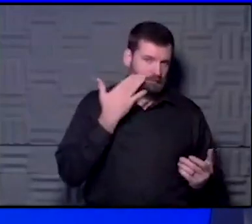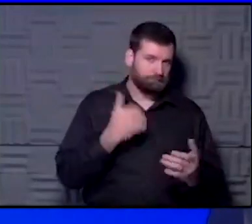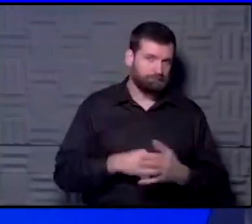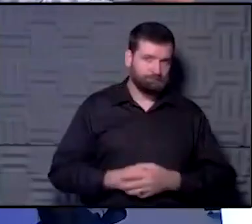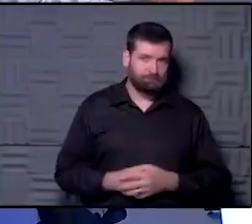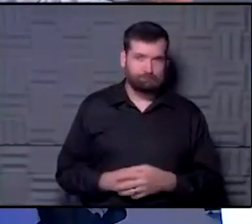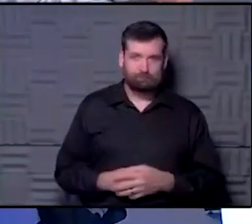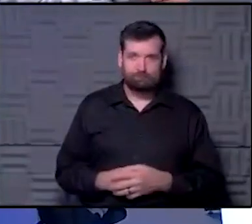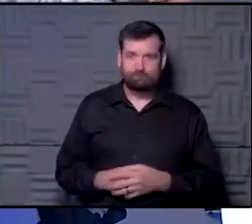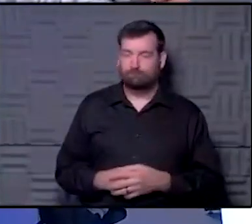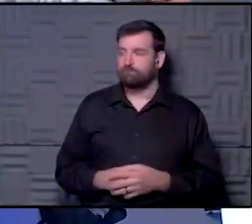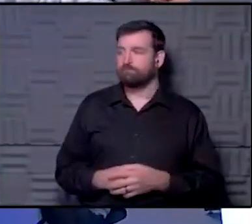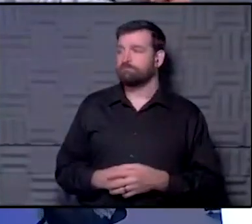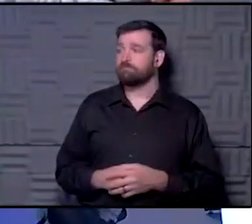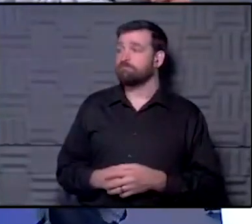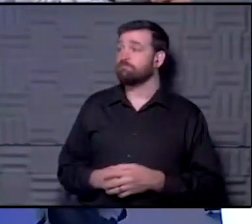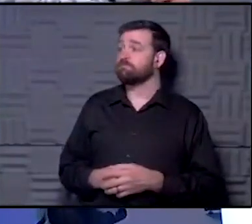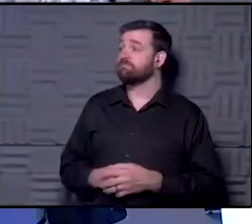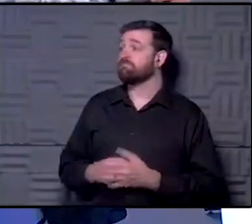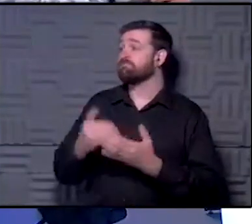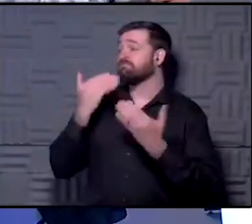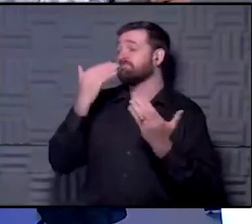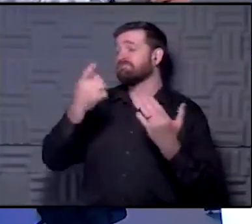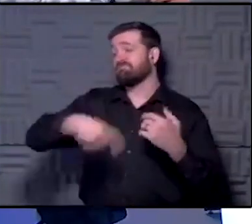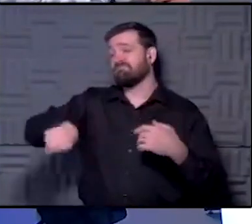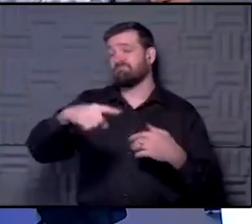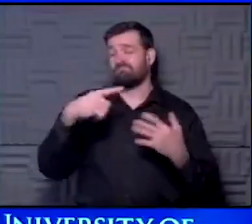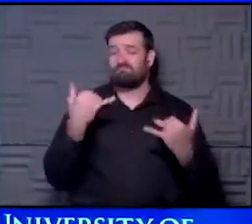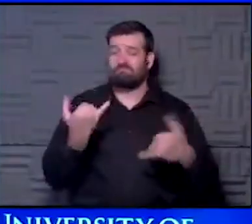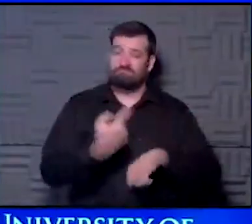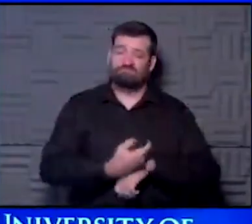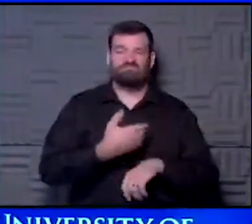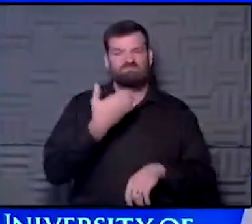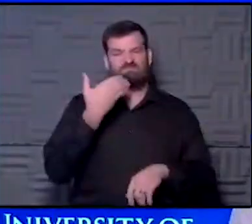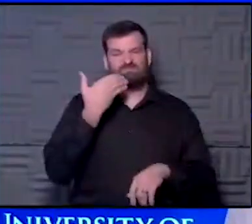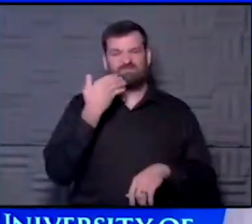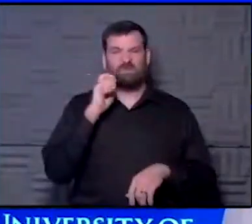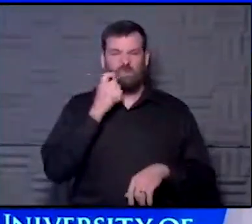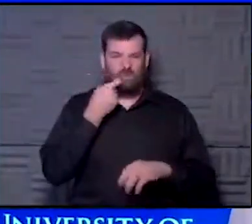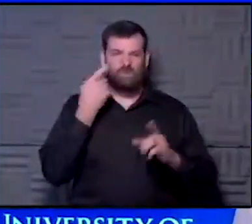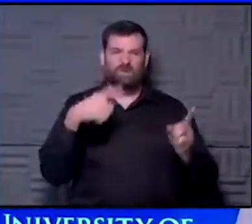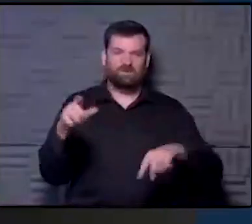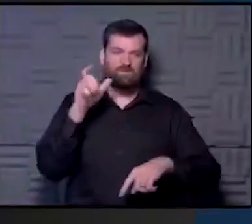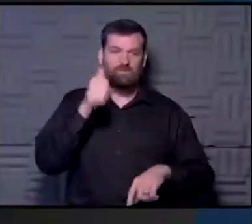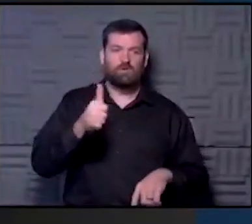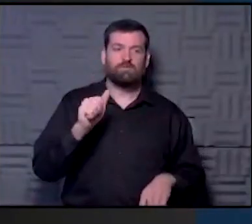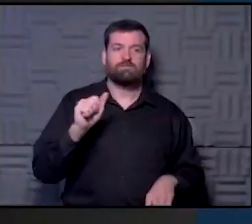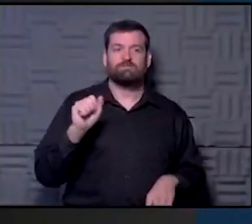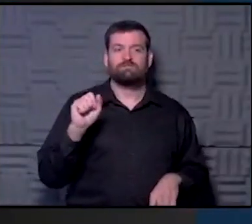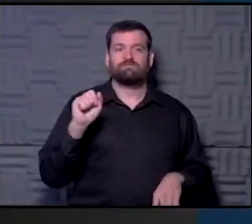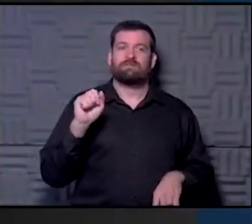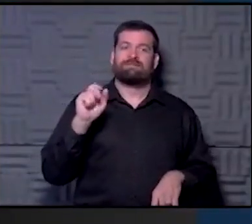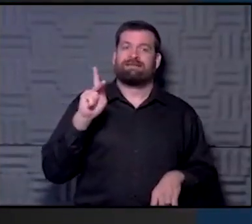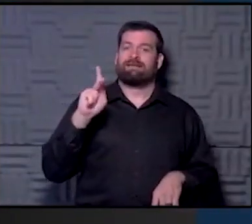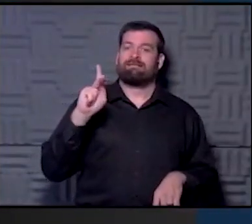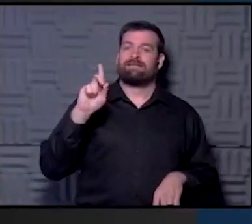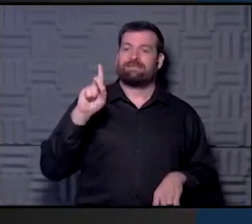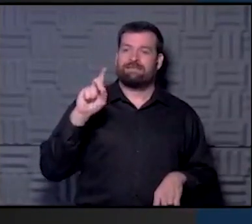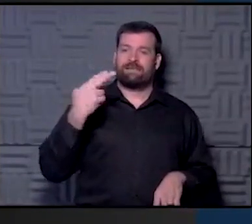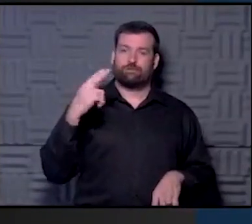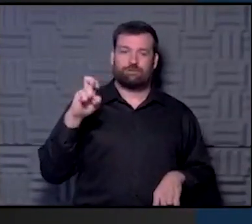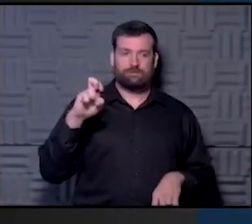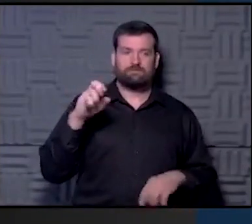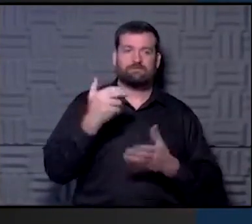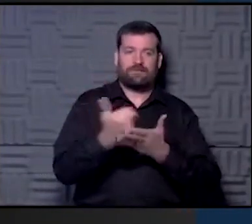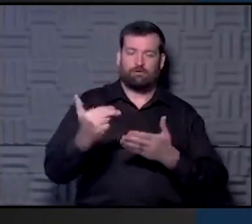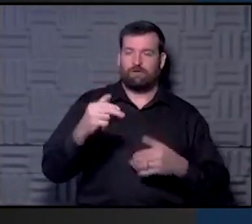sources. I want to thank everybody for tuning in today. We got a pretty cool thing going on tomorrow. KDHE Secretary Lee Norman is here